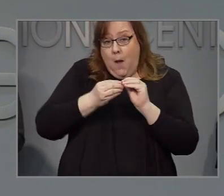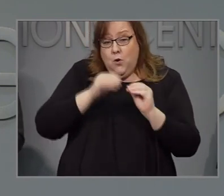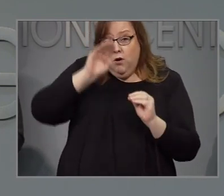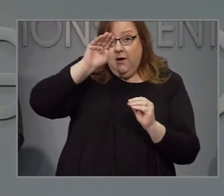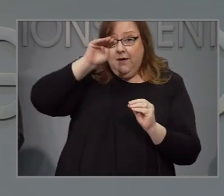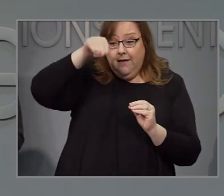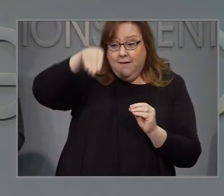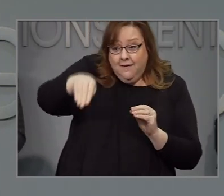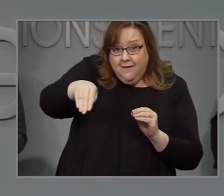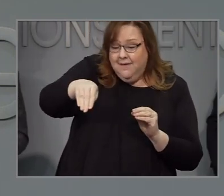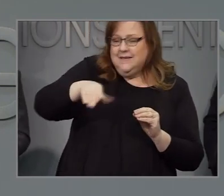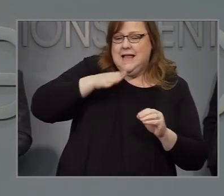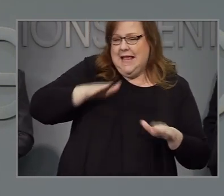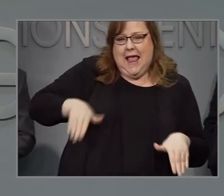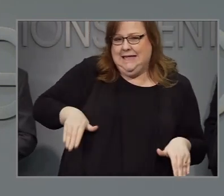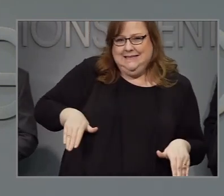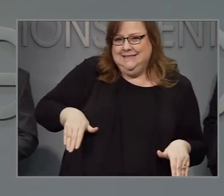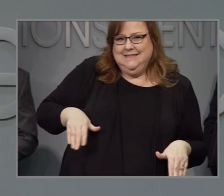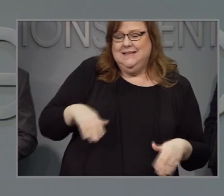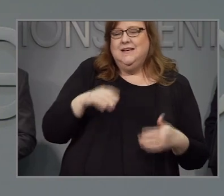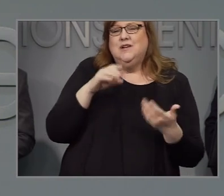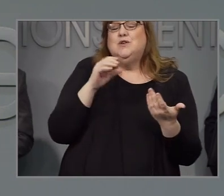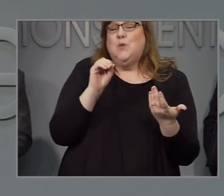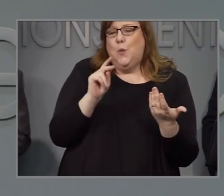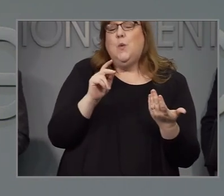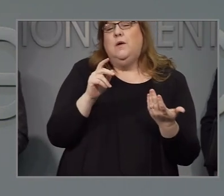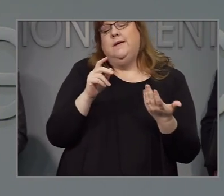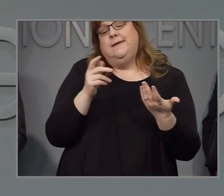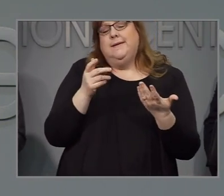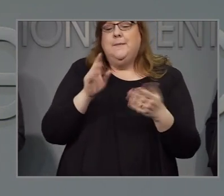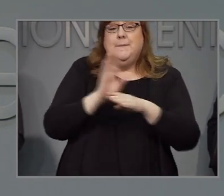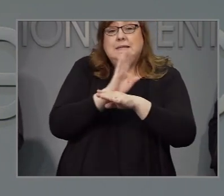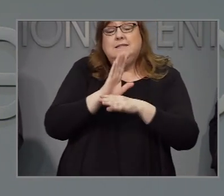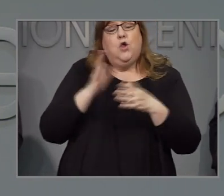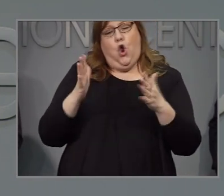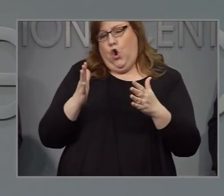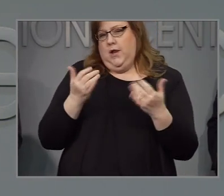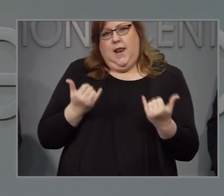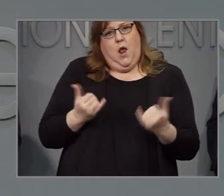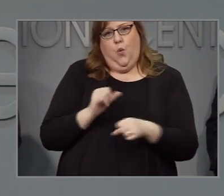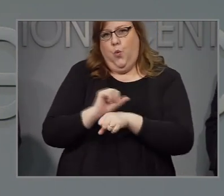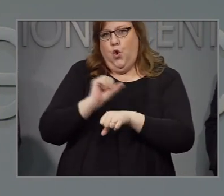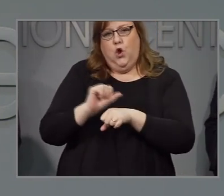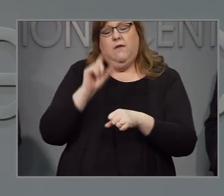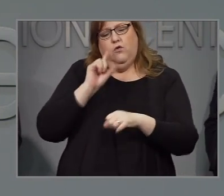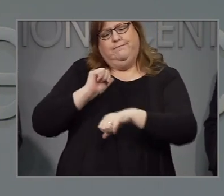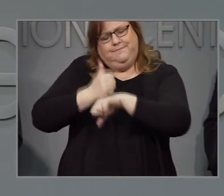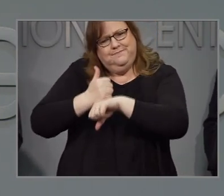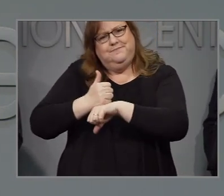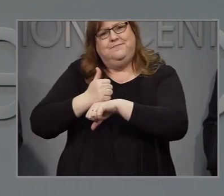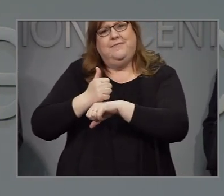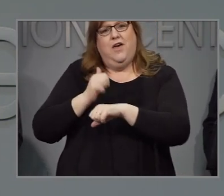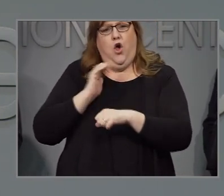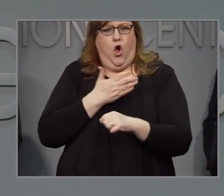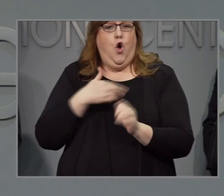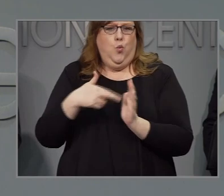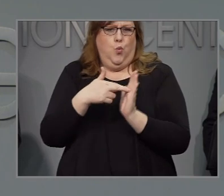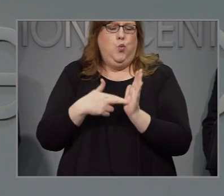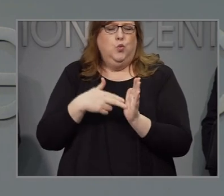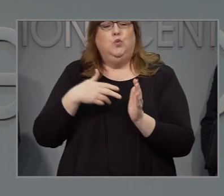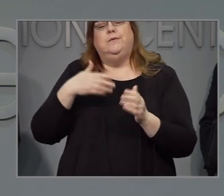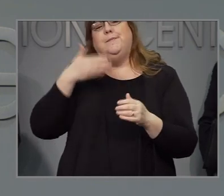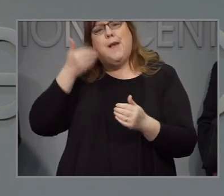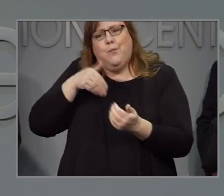towards. But like I said, I think businesses are already working to implement some of these best practices, especially those who are